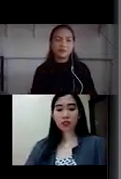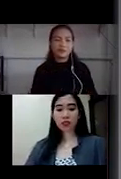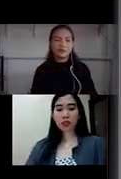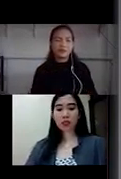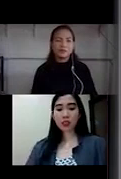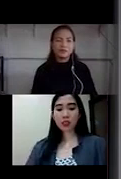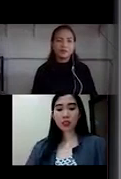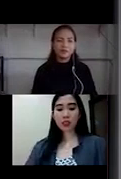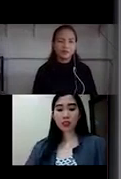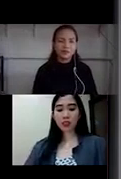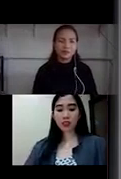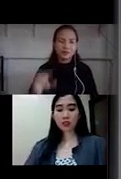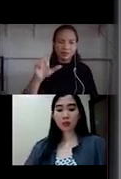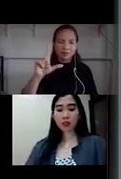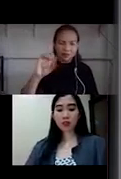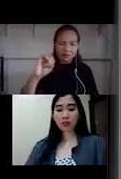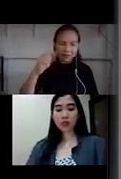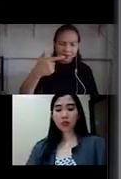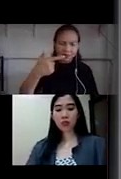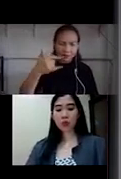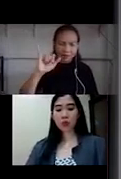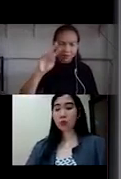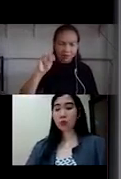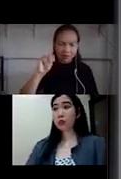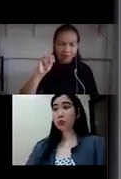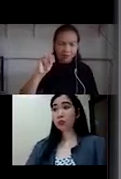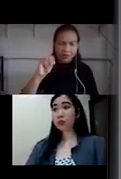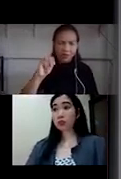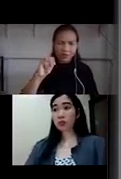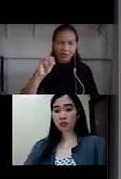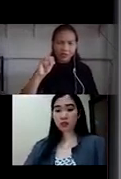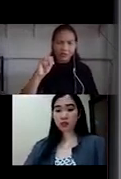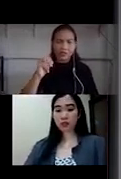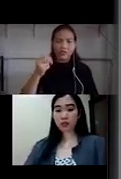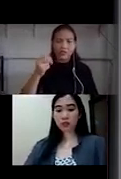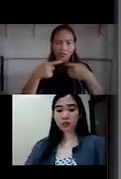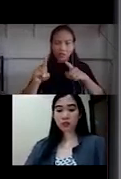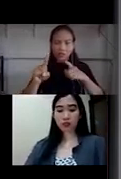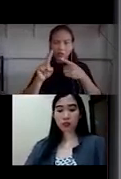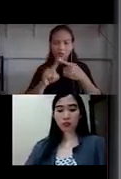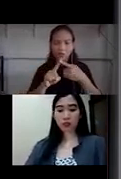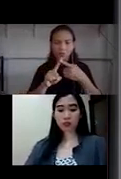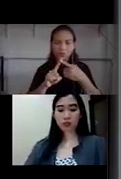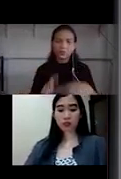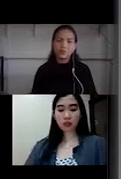To log in, and go to